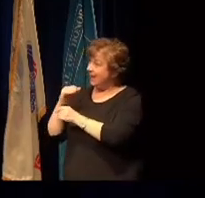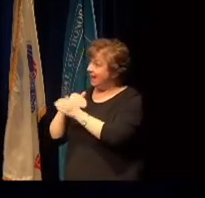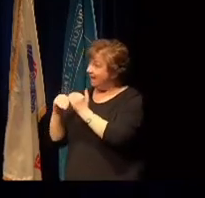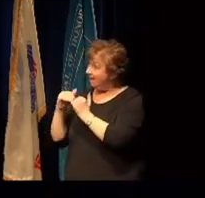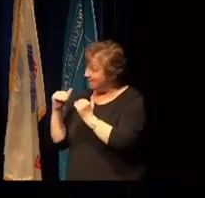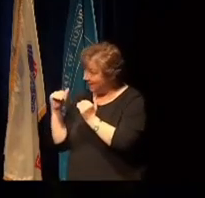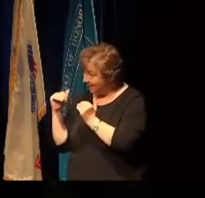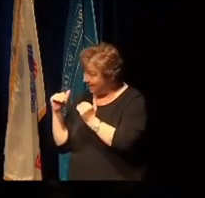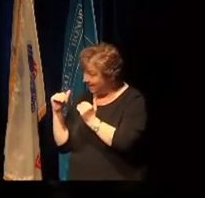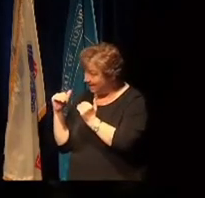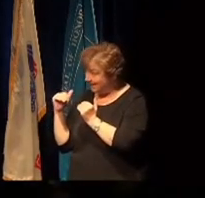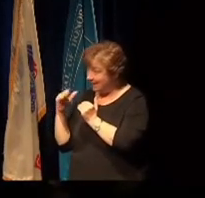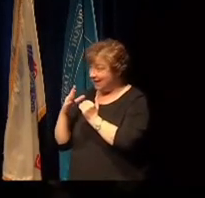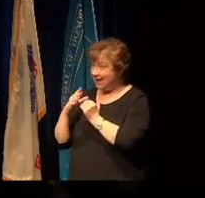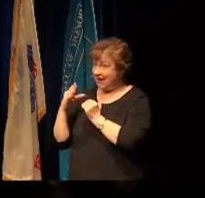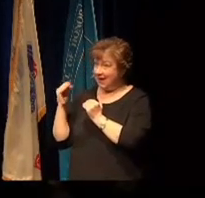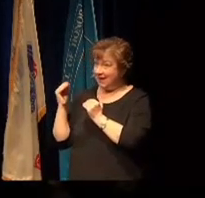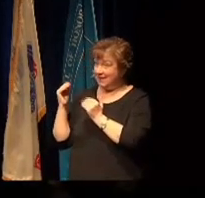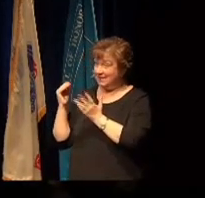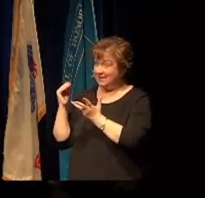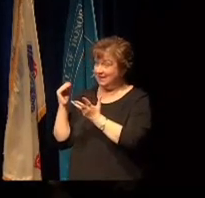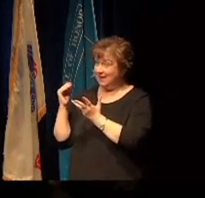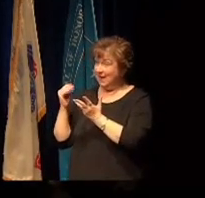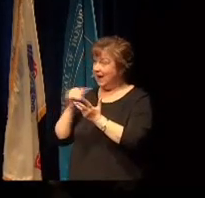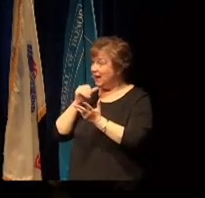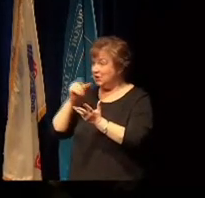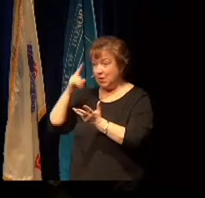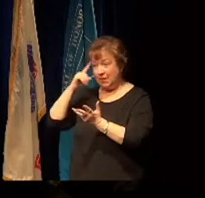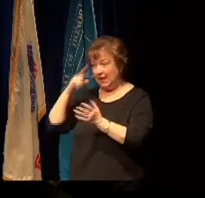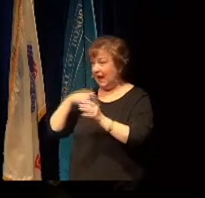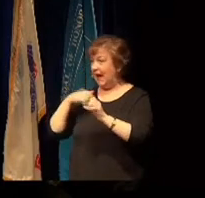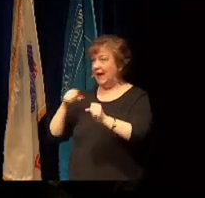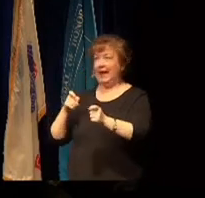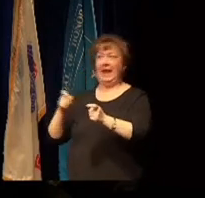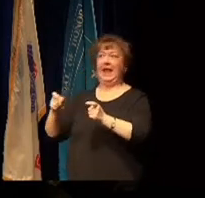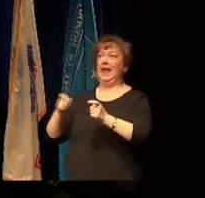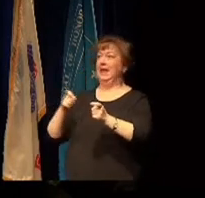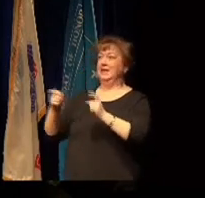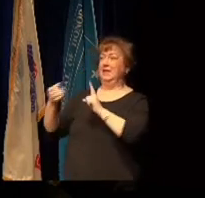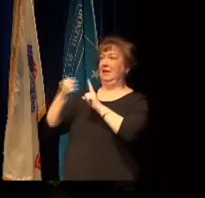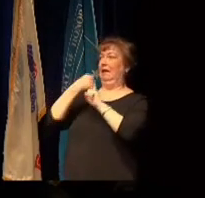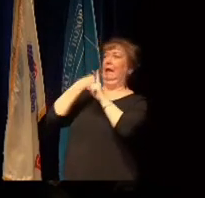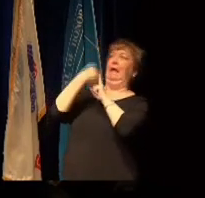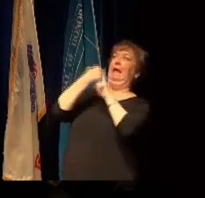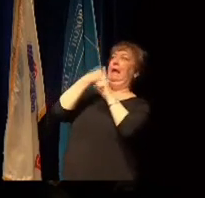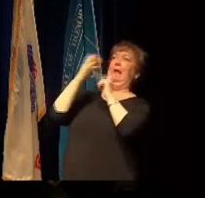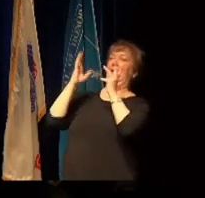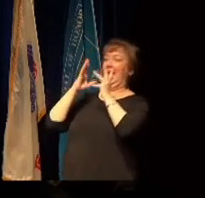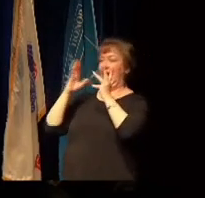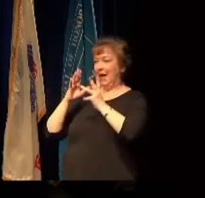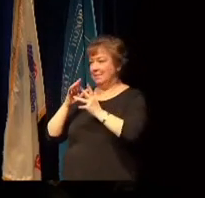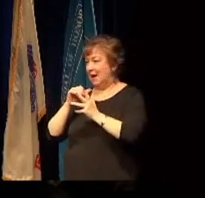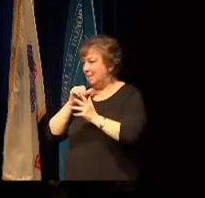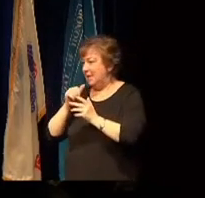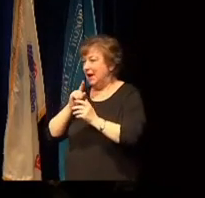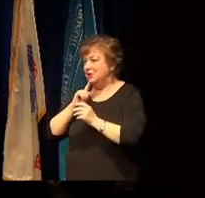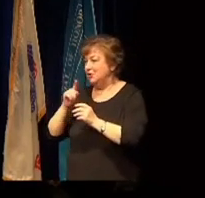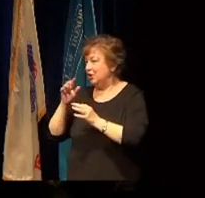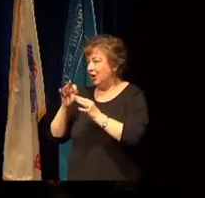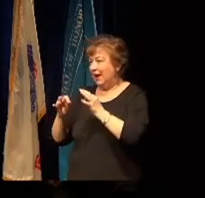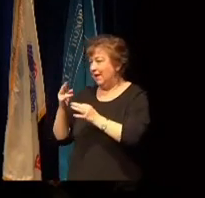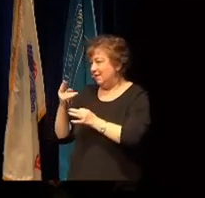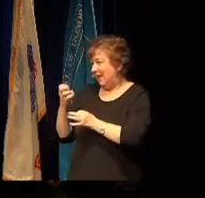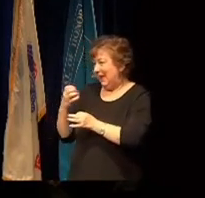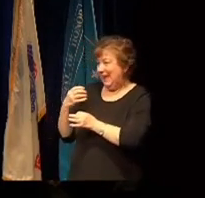And I don't think I could handle the tongue lashing. I'm not even sure he could give anybody a tongue